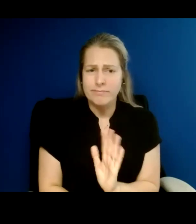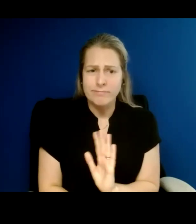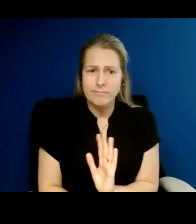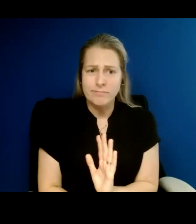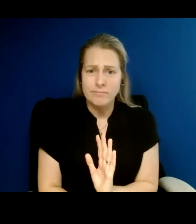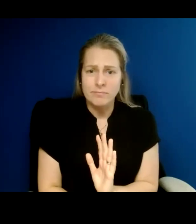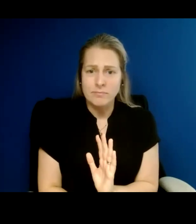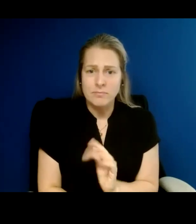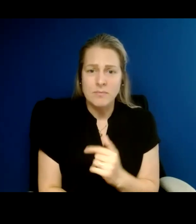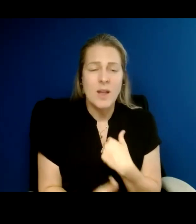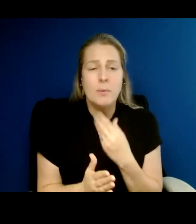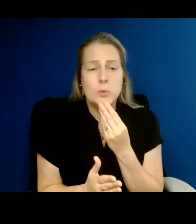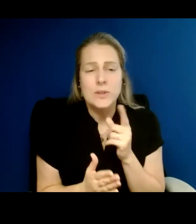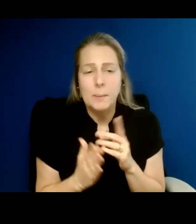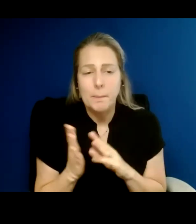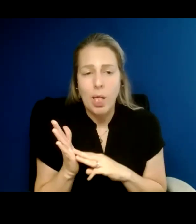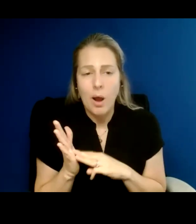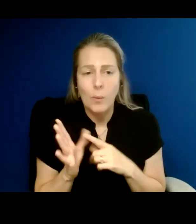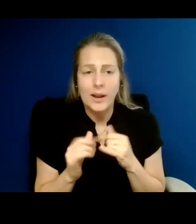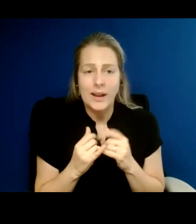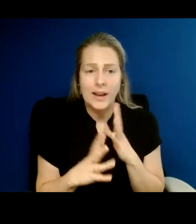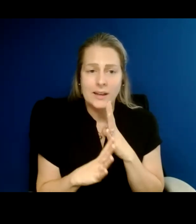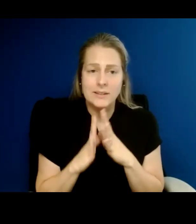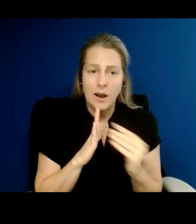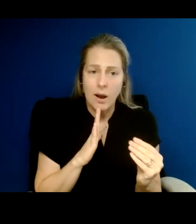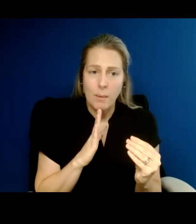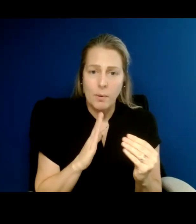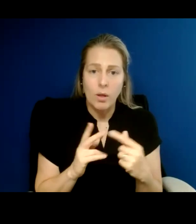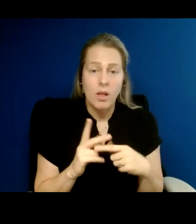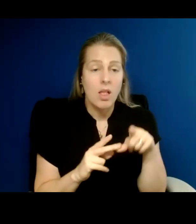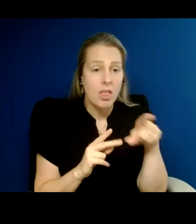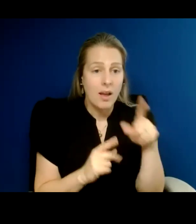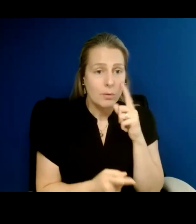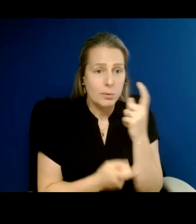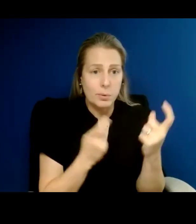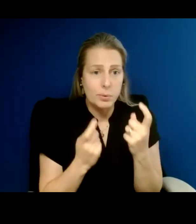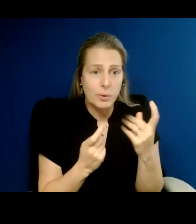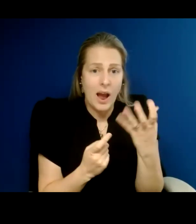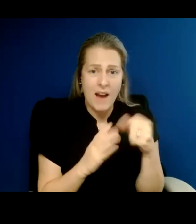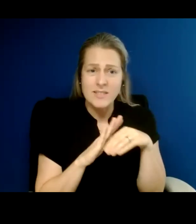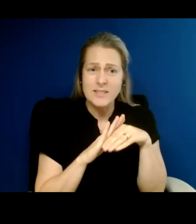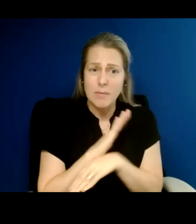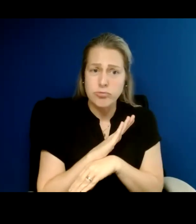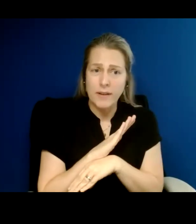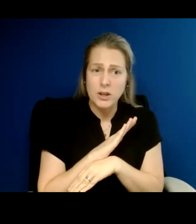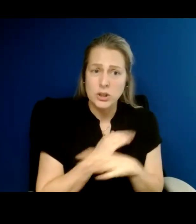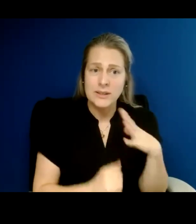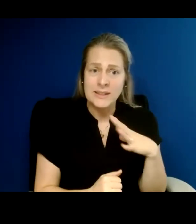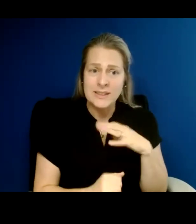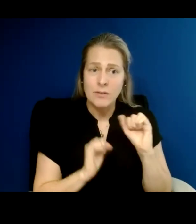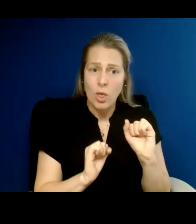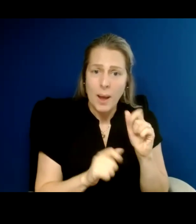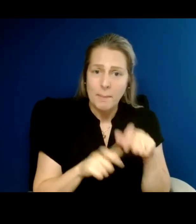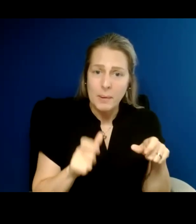that, I'm just using Malawi as an example, as Malawi seeks to meet the very many deprived needs of its people, health, education,